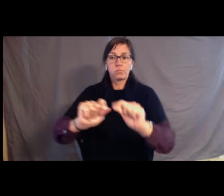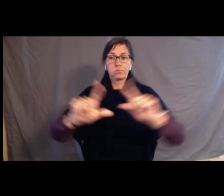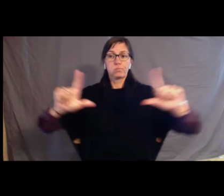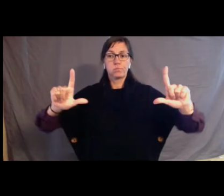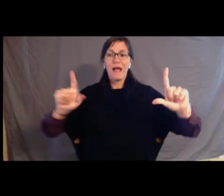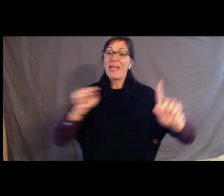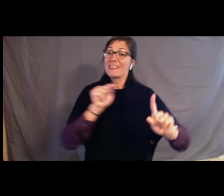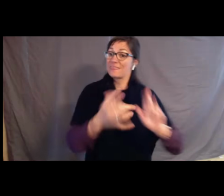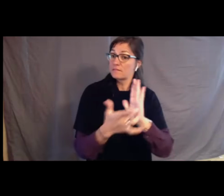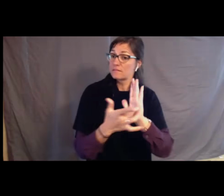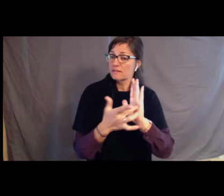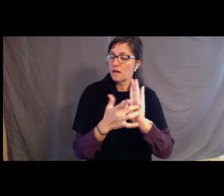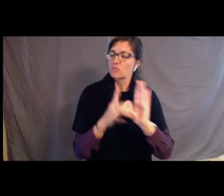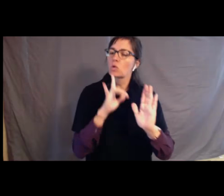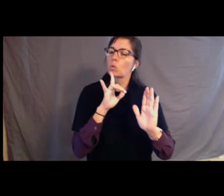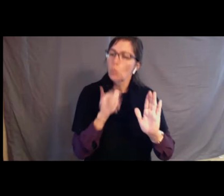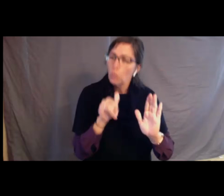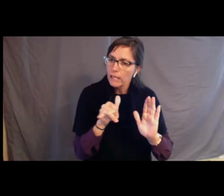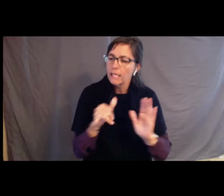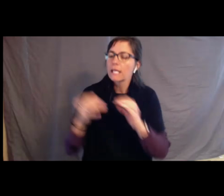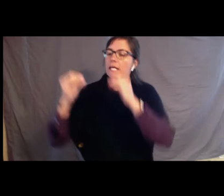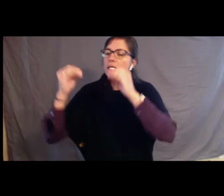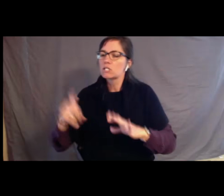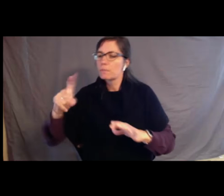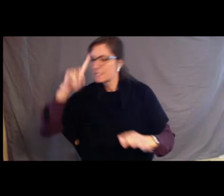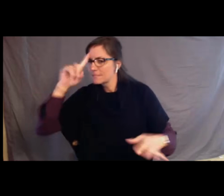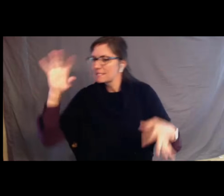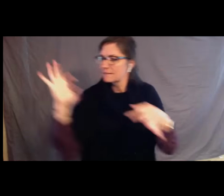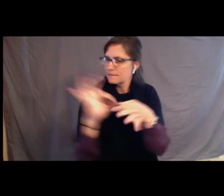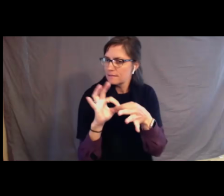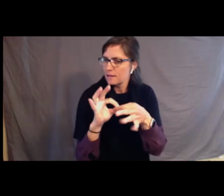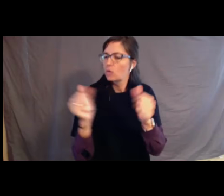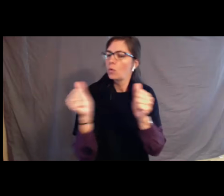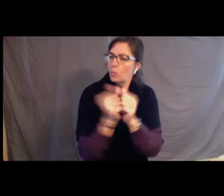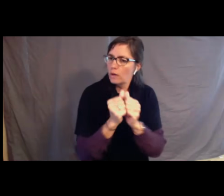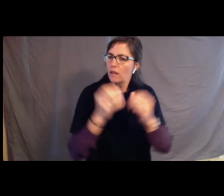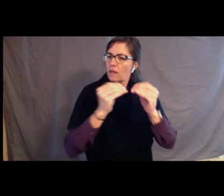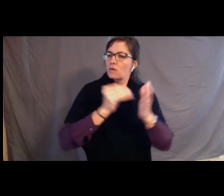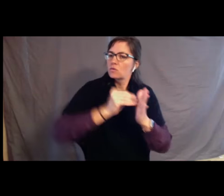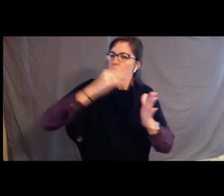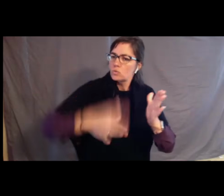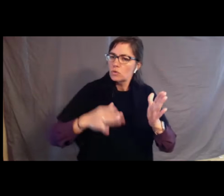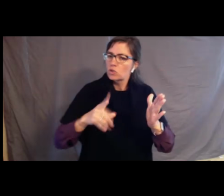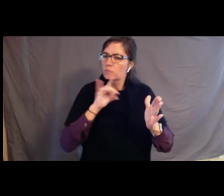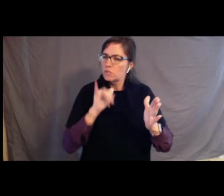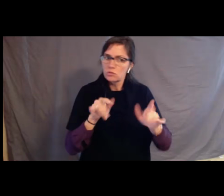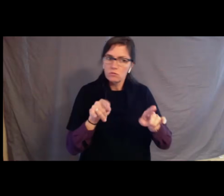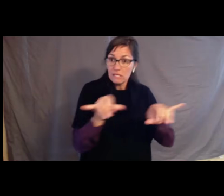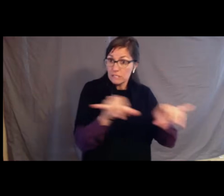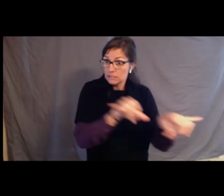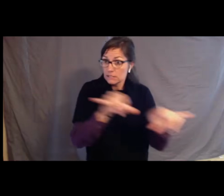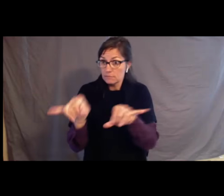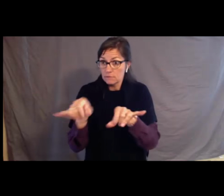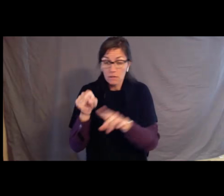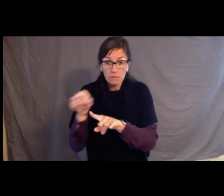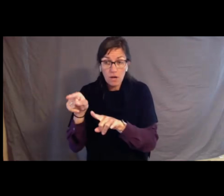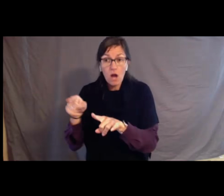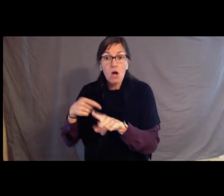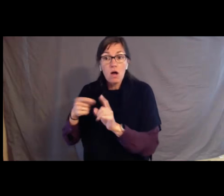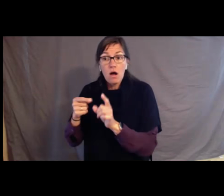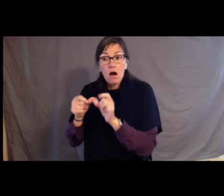of knowing where the child is in the process and stopping her instruction, again, to make sure that all of her students are engaged and